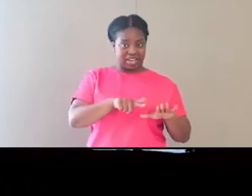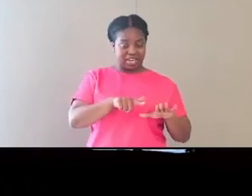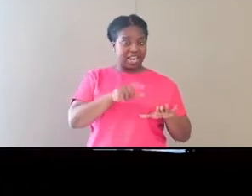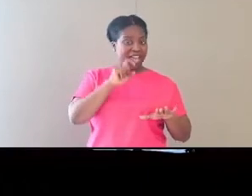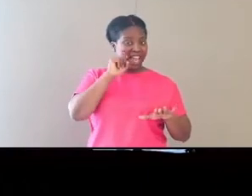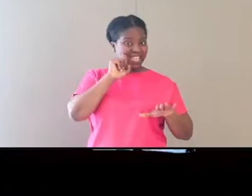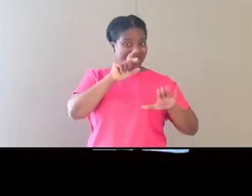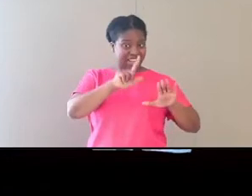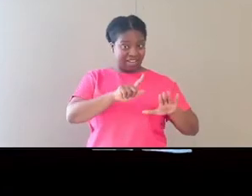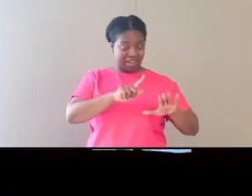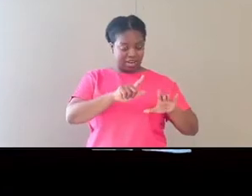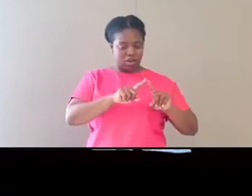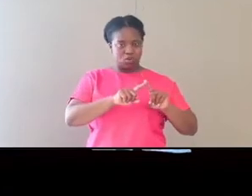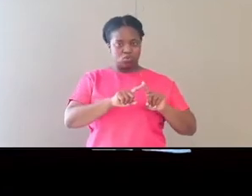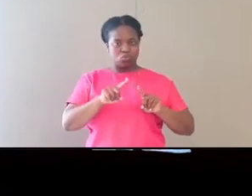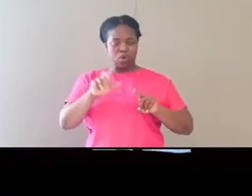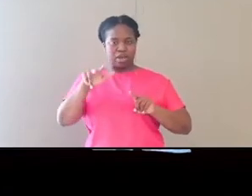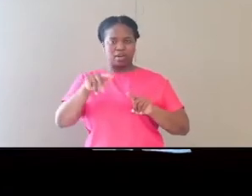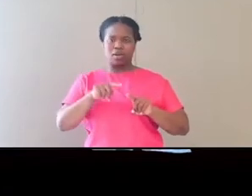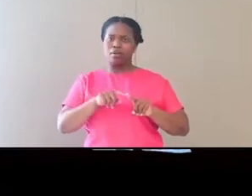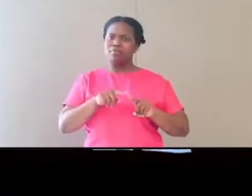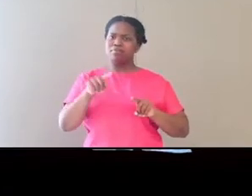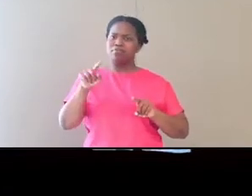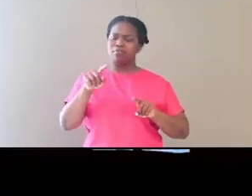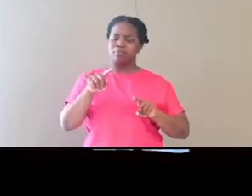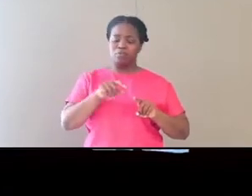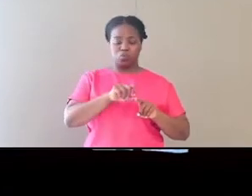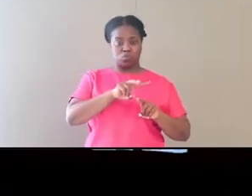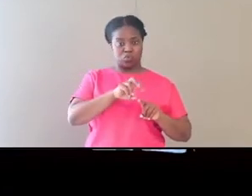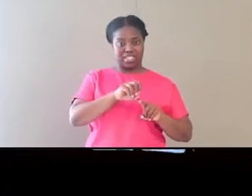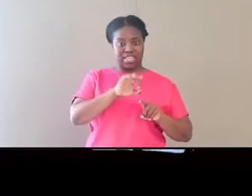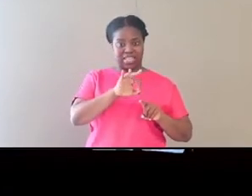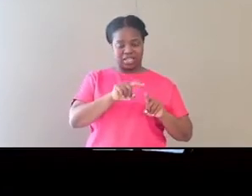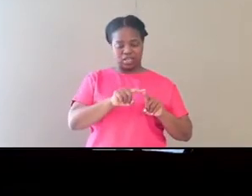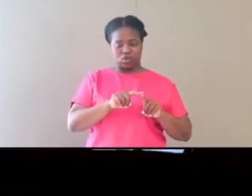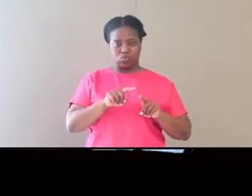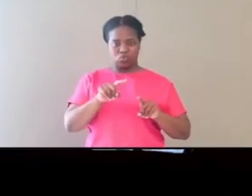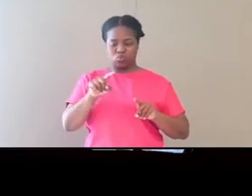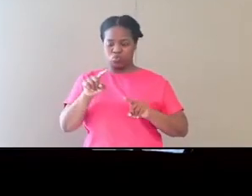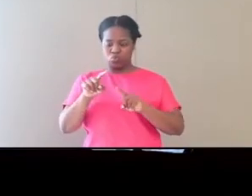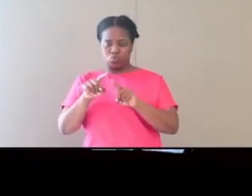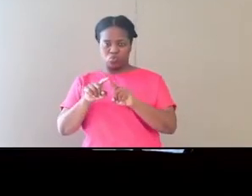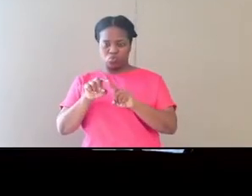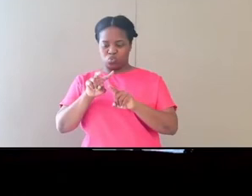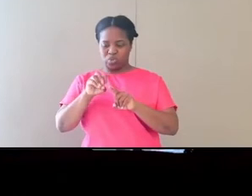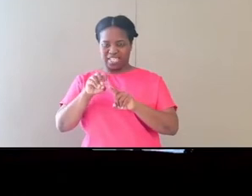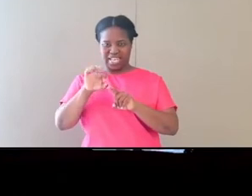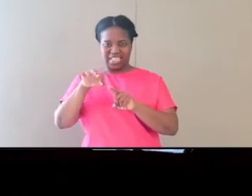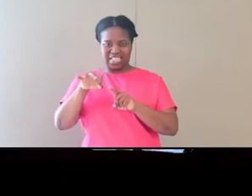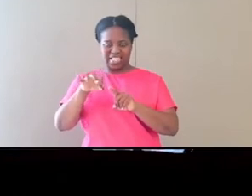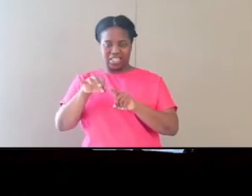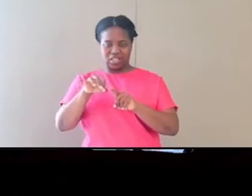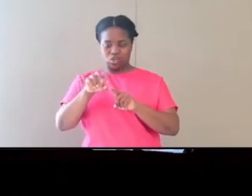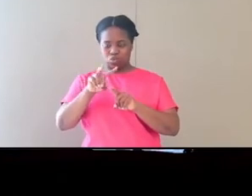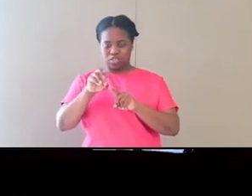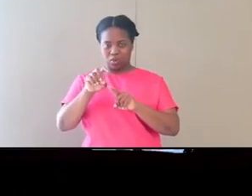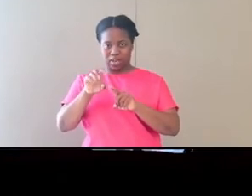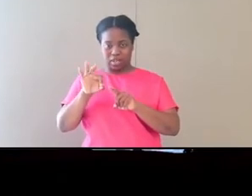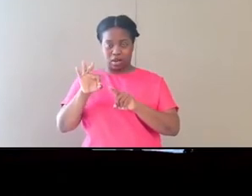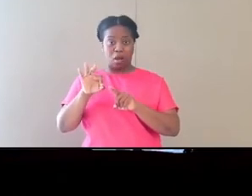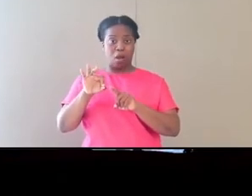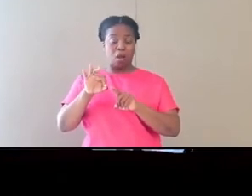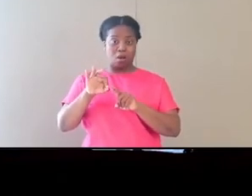it started to really take off. So from 2003 to 2013 is its most massive growth.